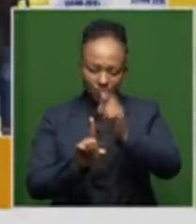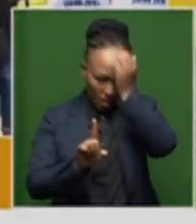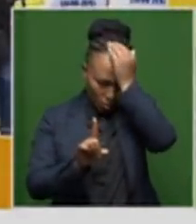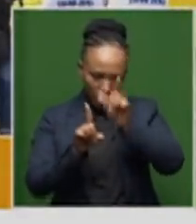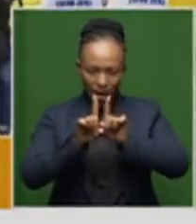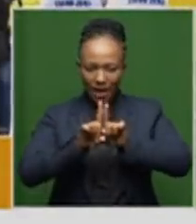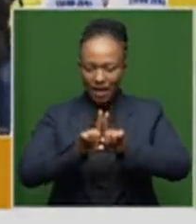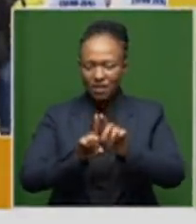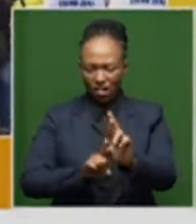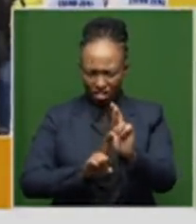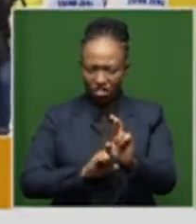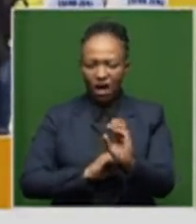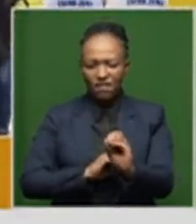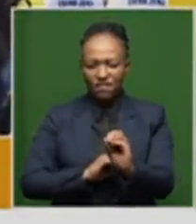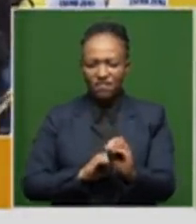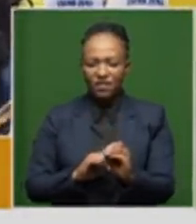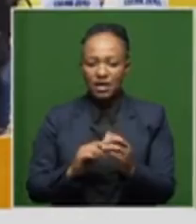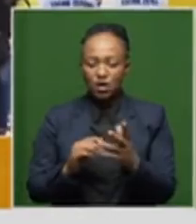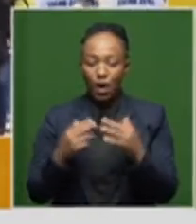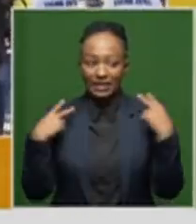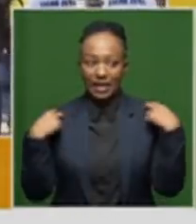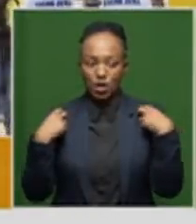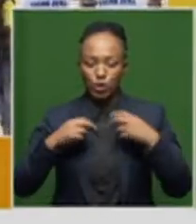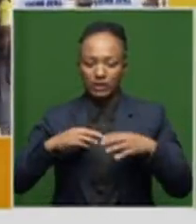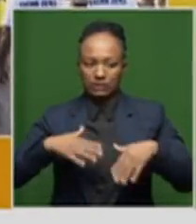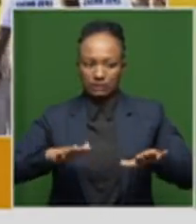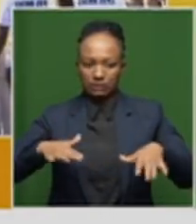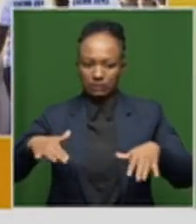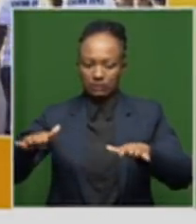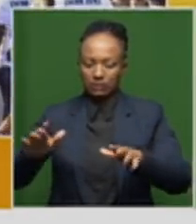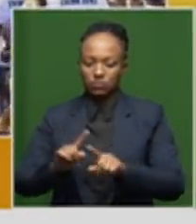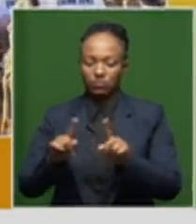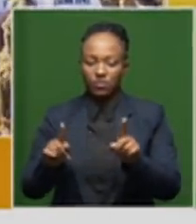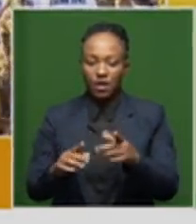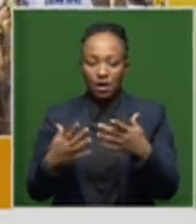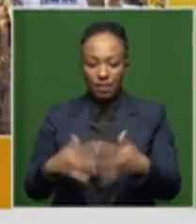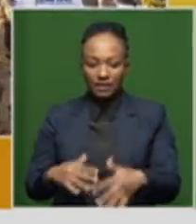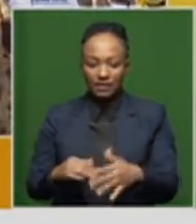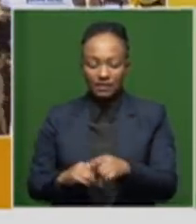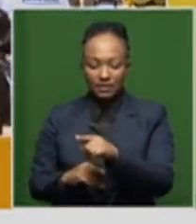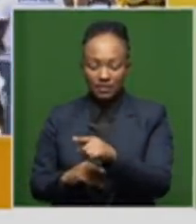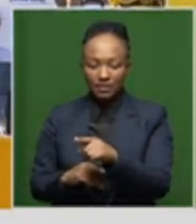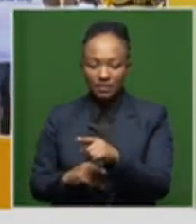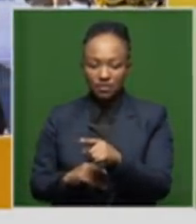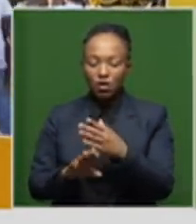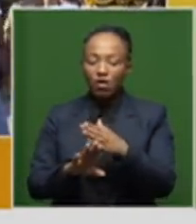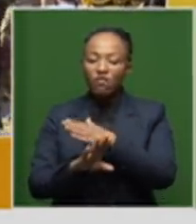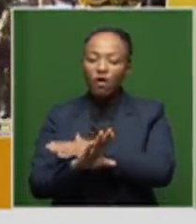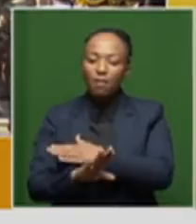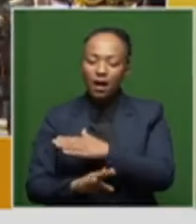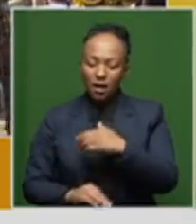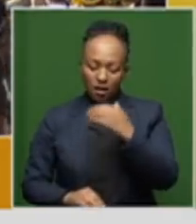long-time allies as we are being moved by security personnel, but essentially the former